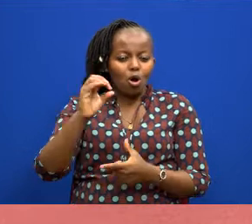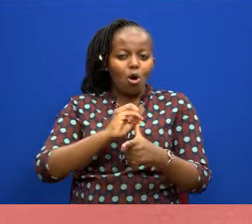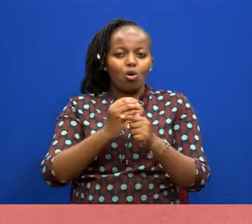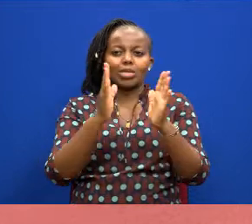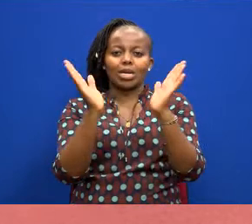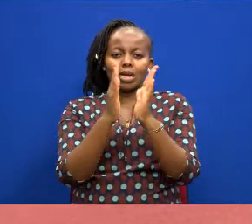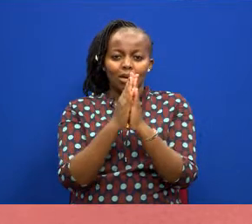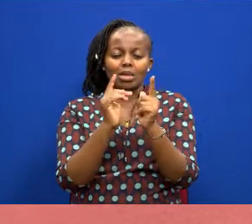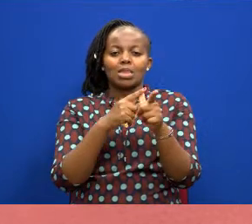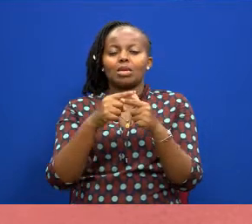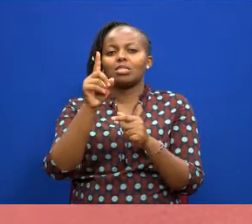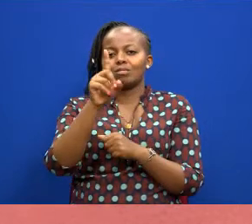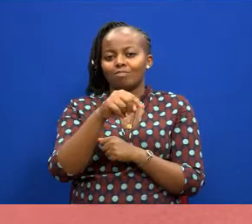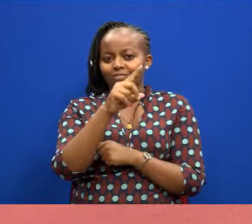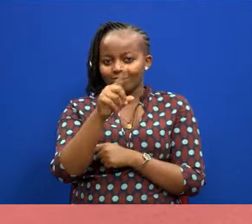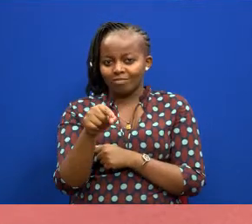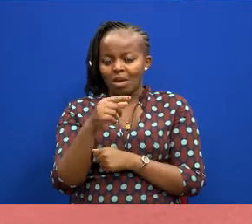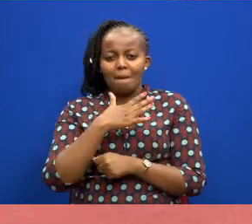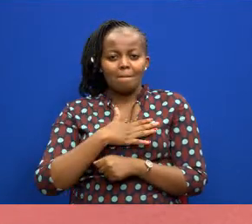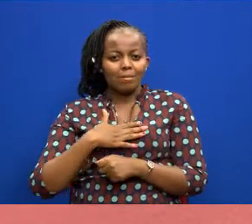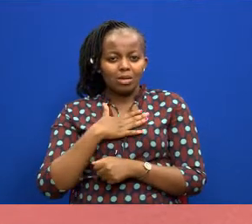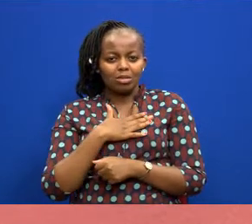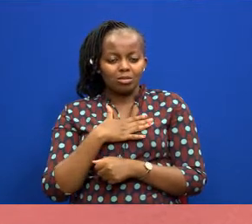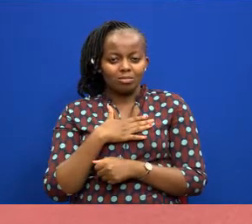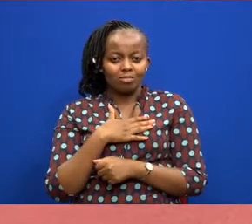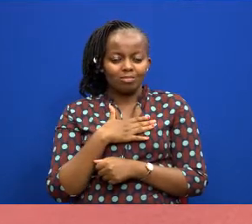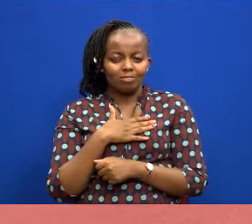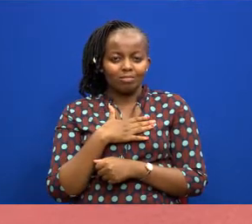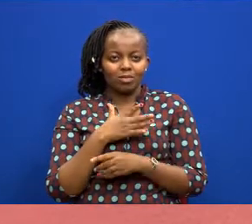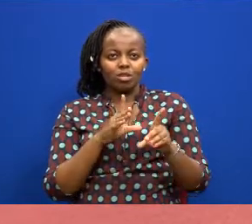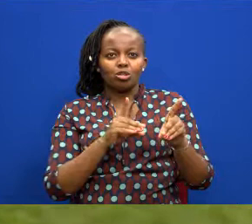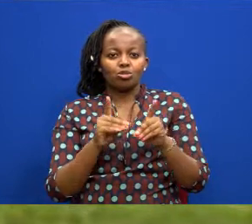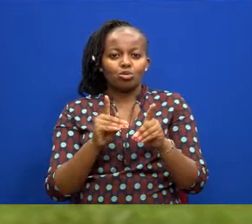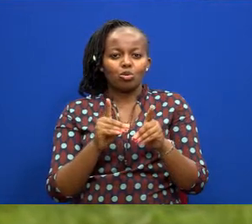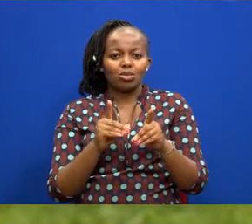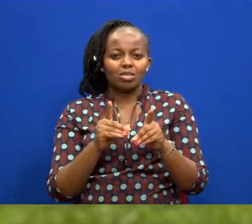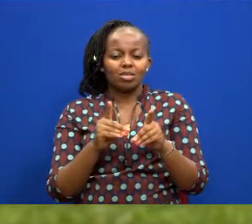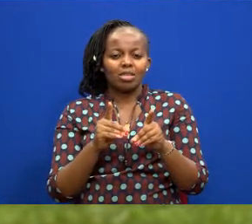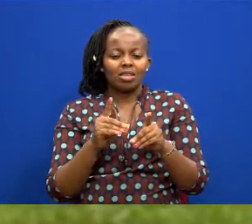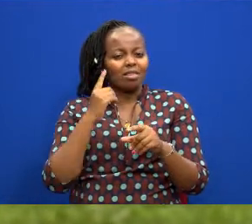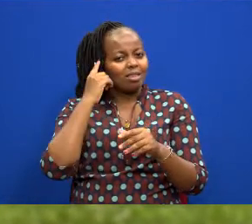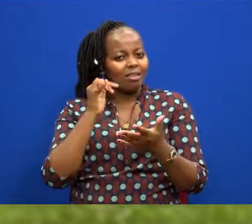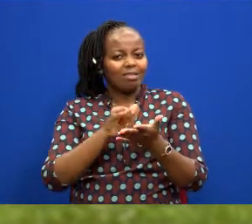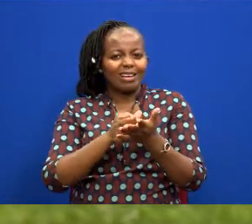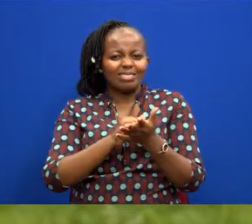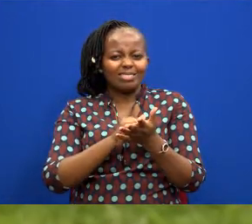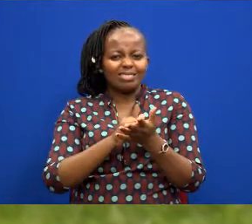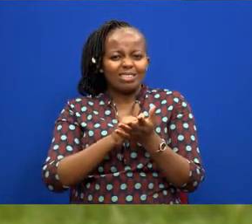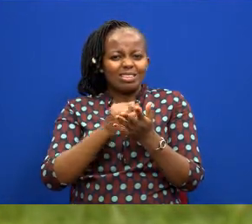can, there are consequences. Please do not anticipate the clapper or the command to